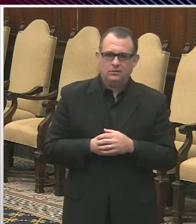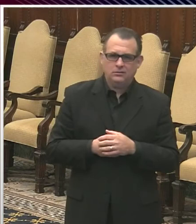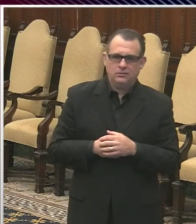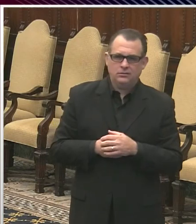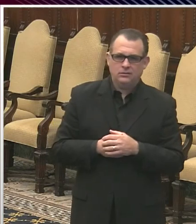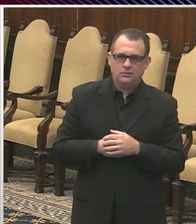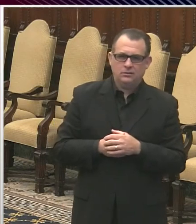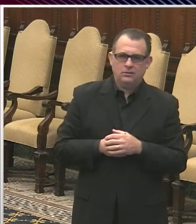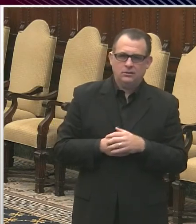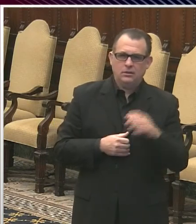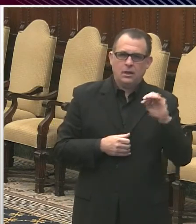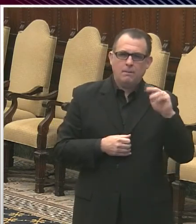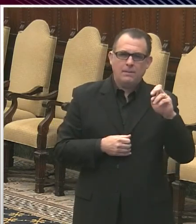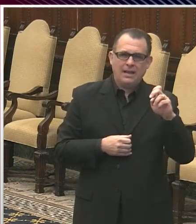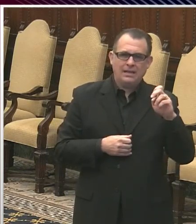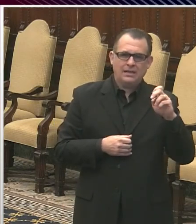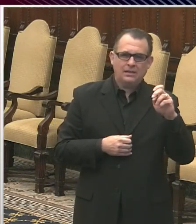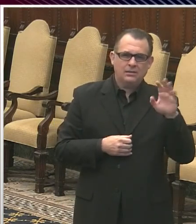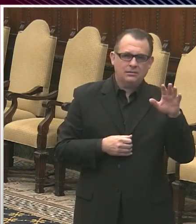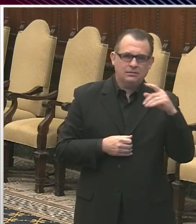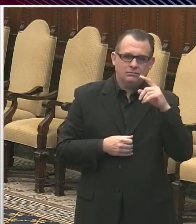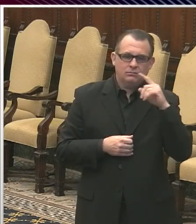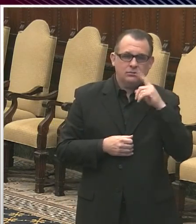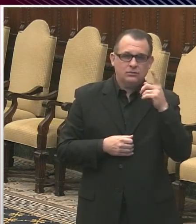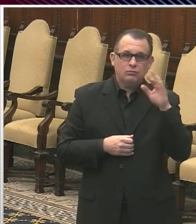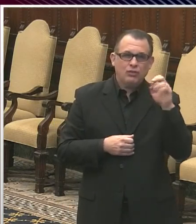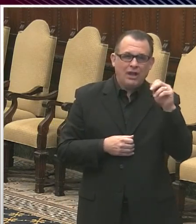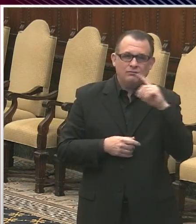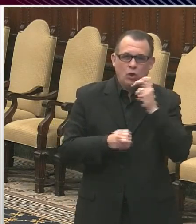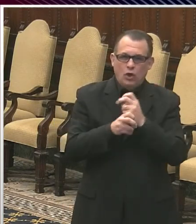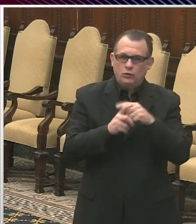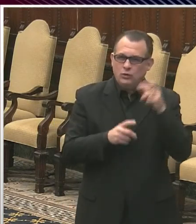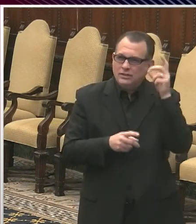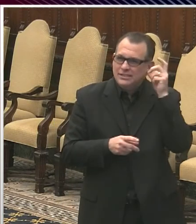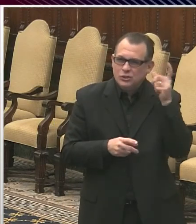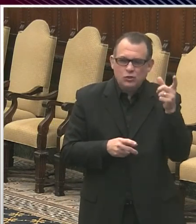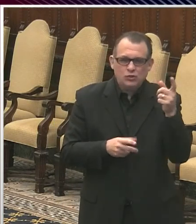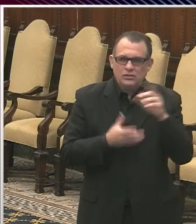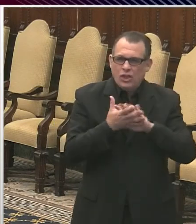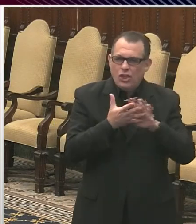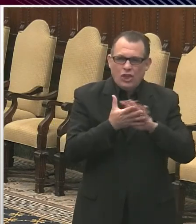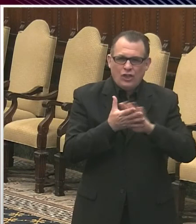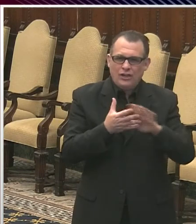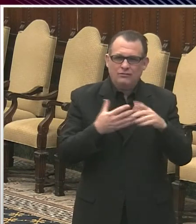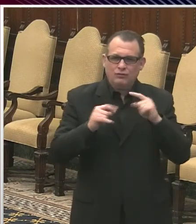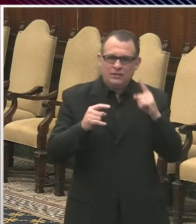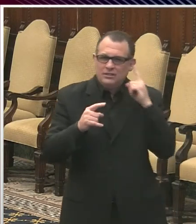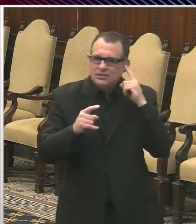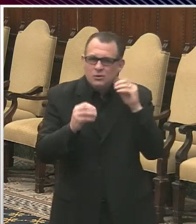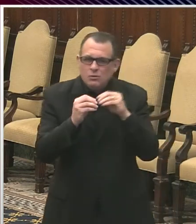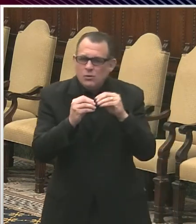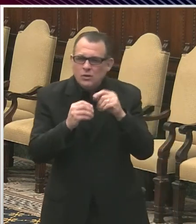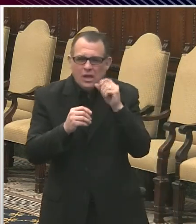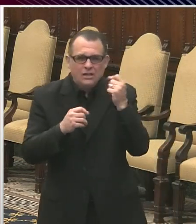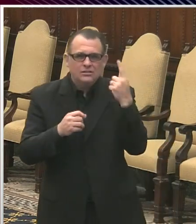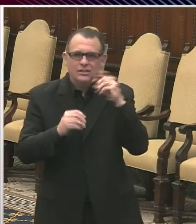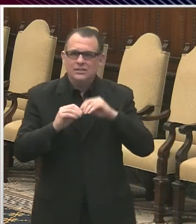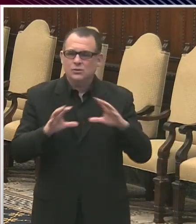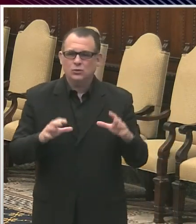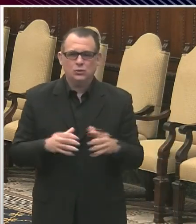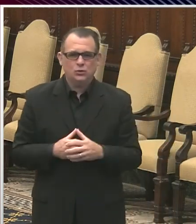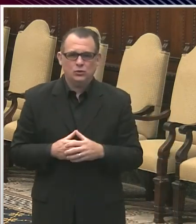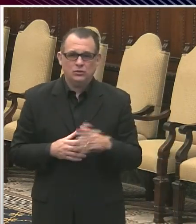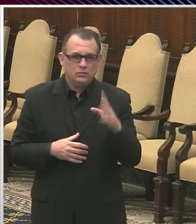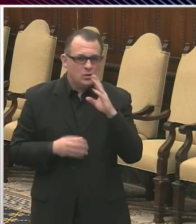Martin, it's really hard to understand you. I don't know. Oh, I'm sorry. Can you hear me now? I'll try it again. Okay, I'm sorry. Can you hear me?